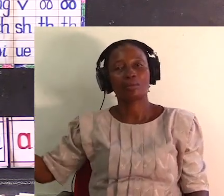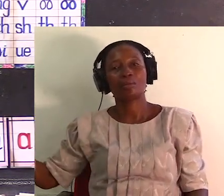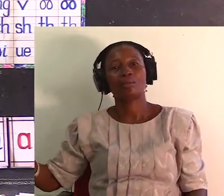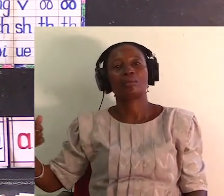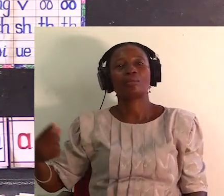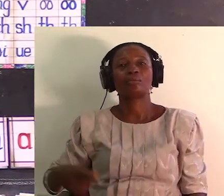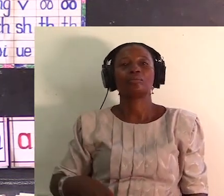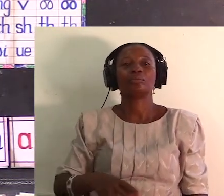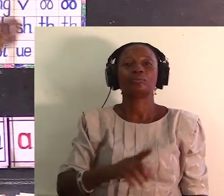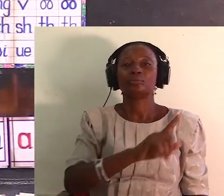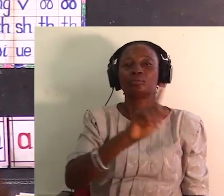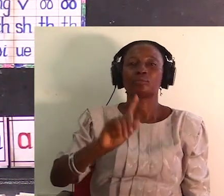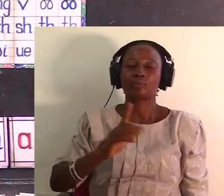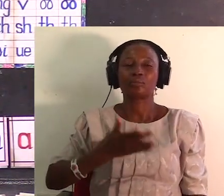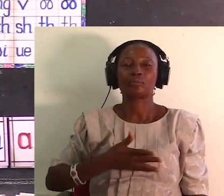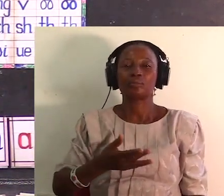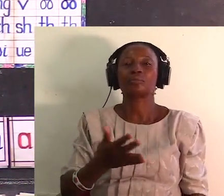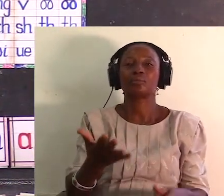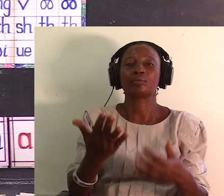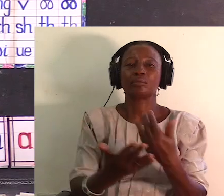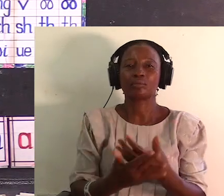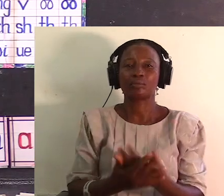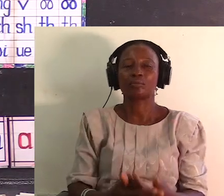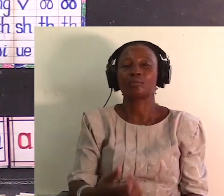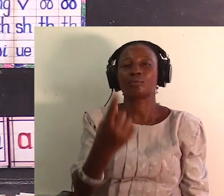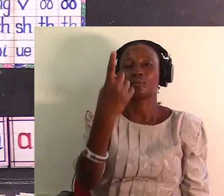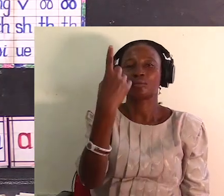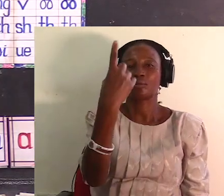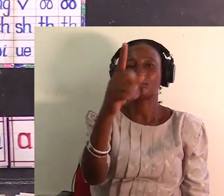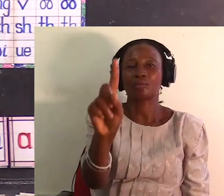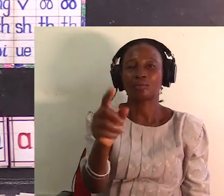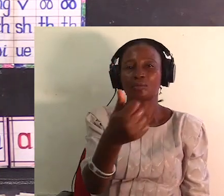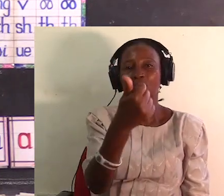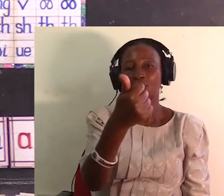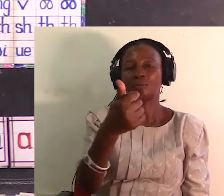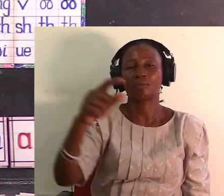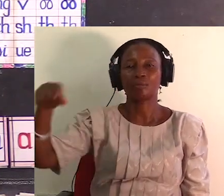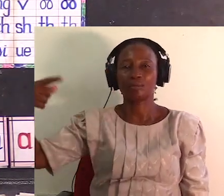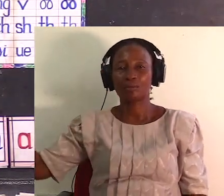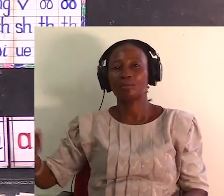We have done the first 6 sounds, and I will quickly go over them.